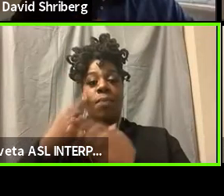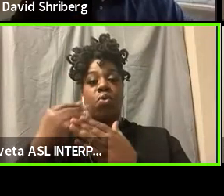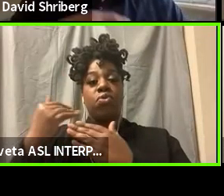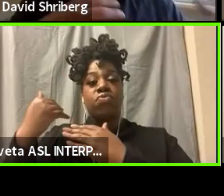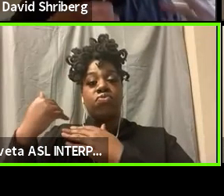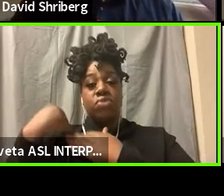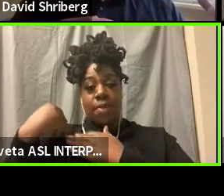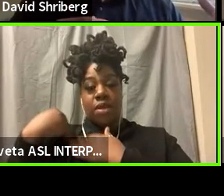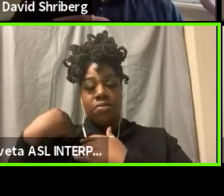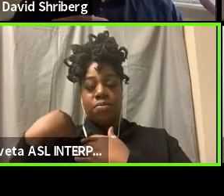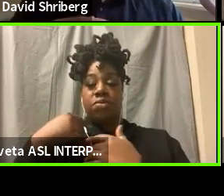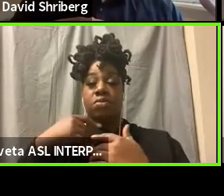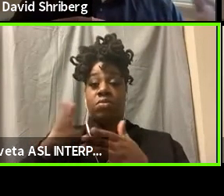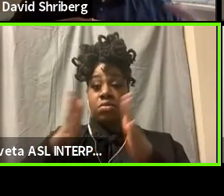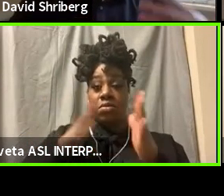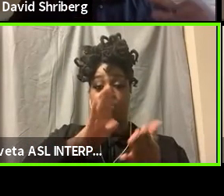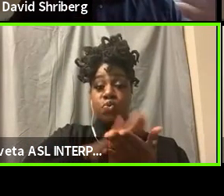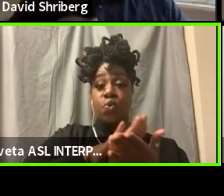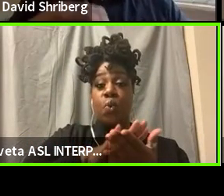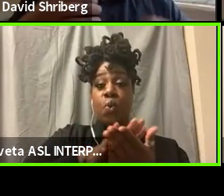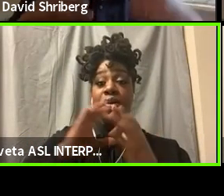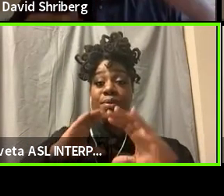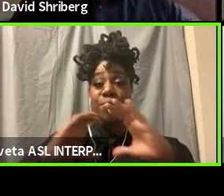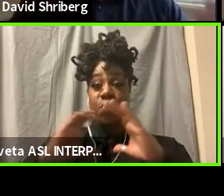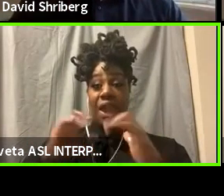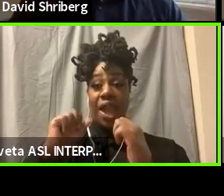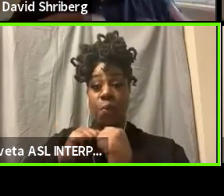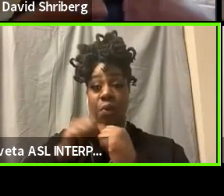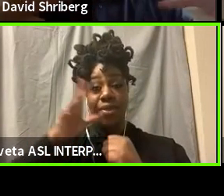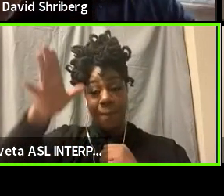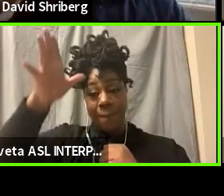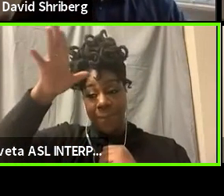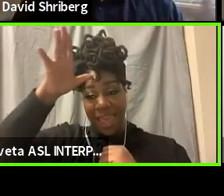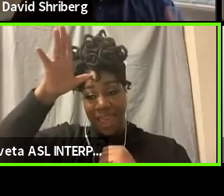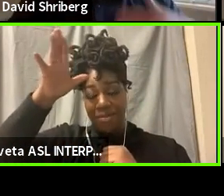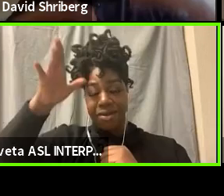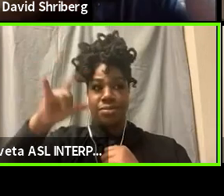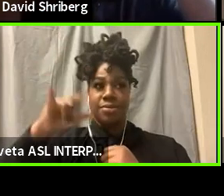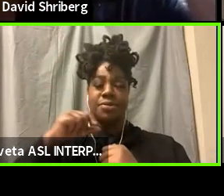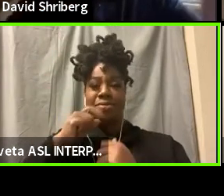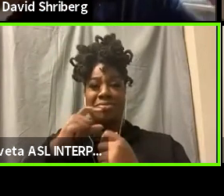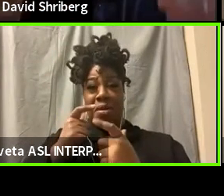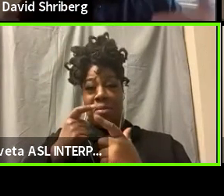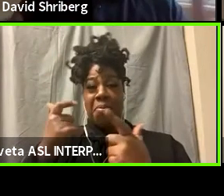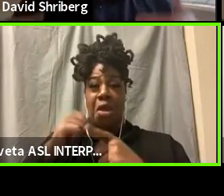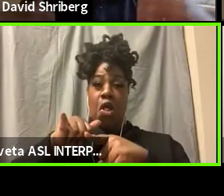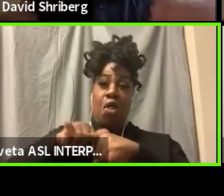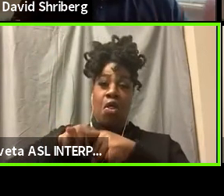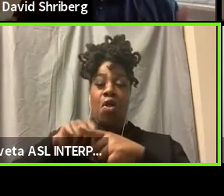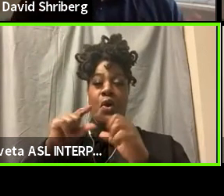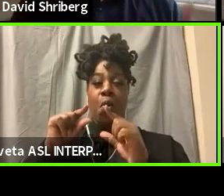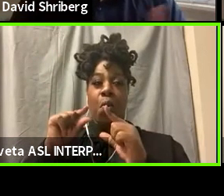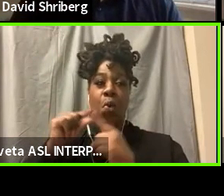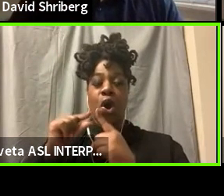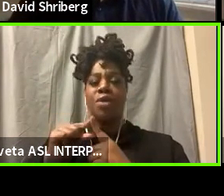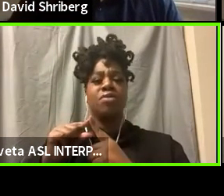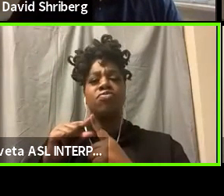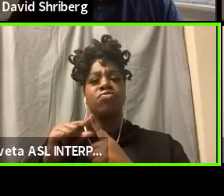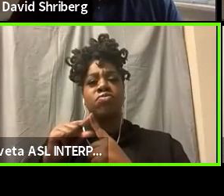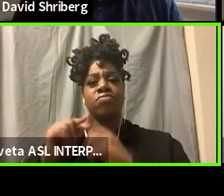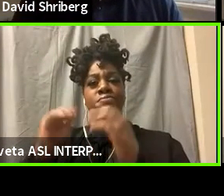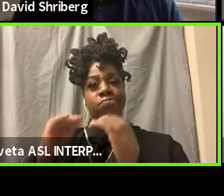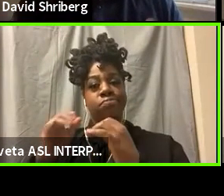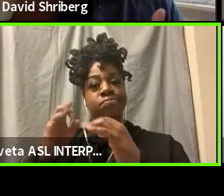try to communicate effectively with parents and avoid using jargon and really try to communicate level of trust and